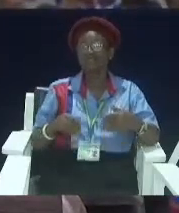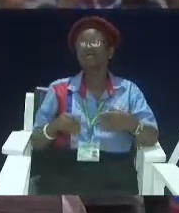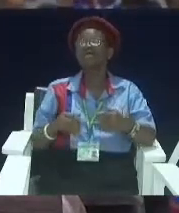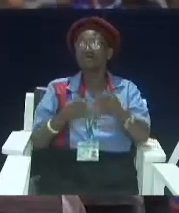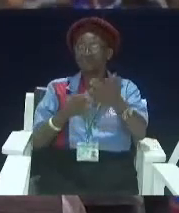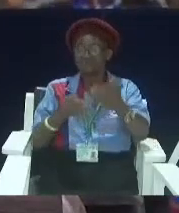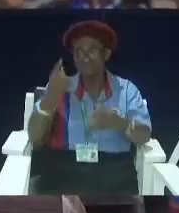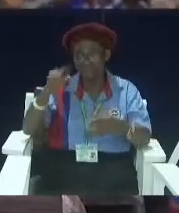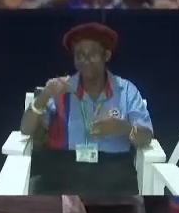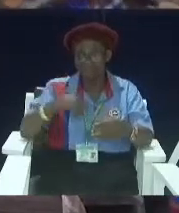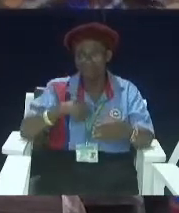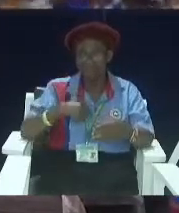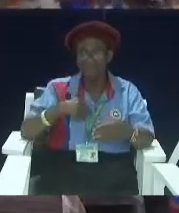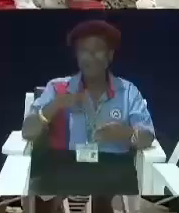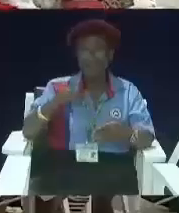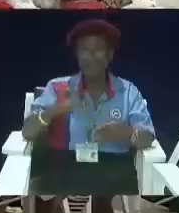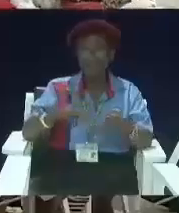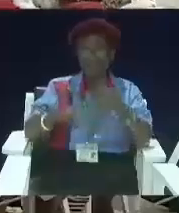prosper the most.